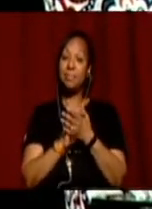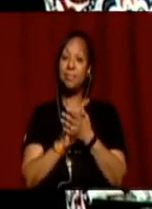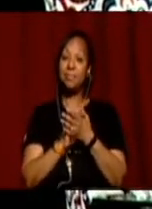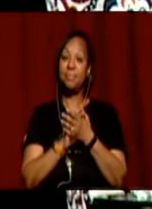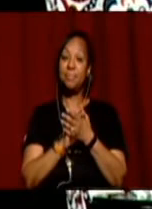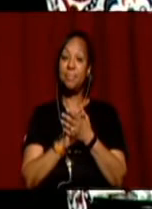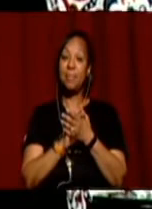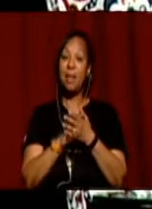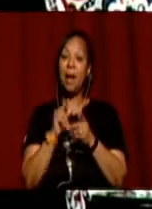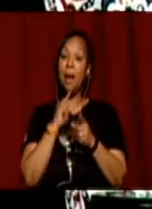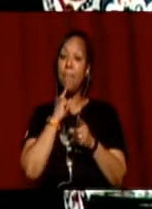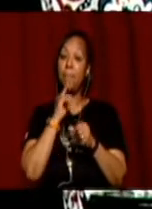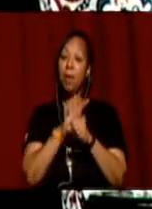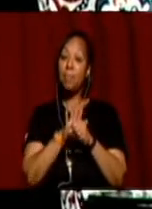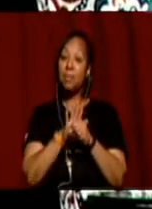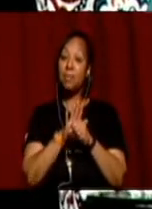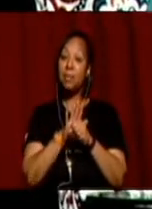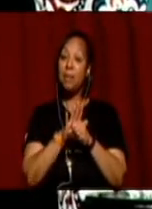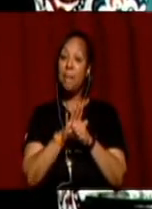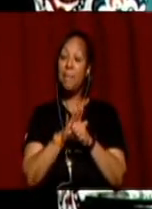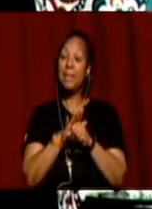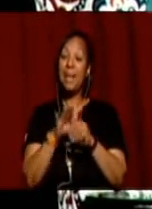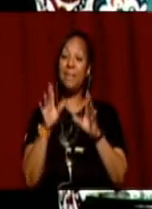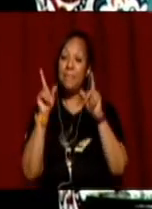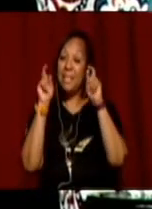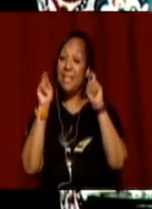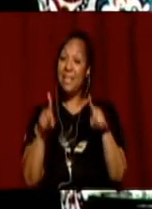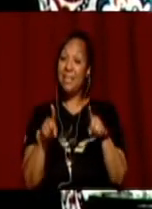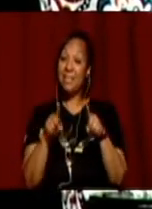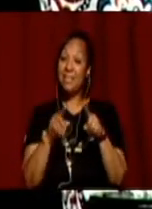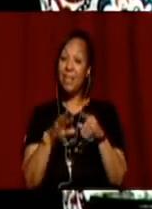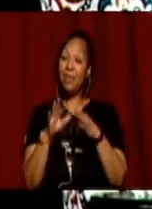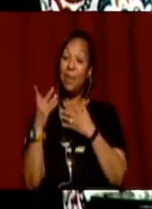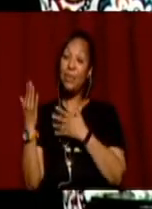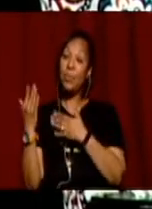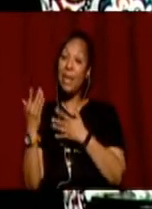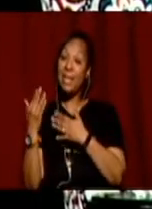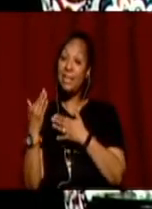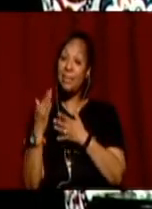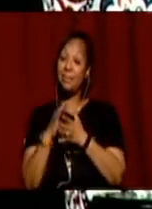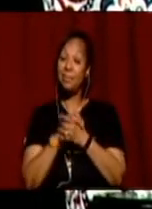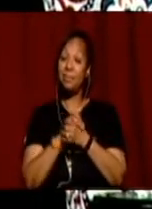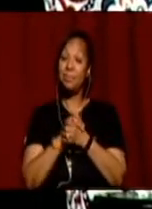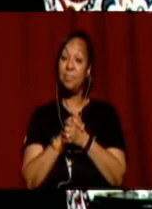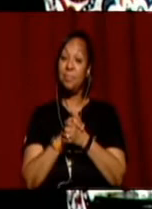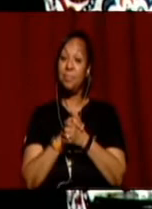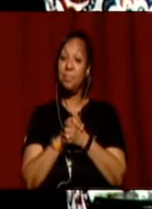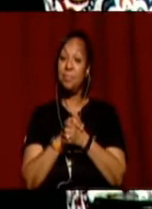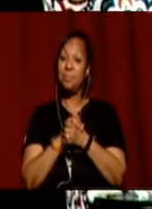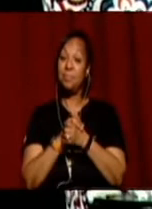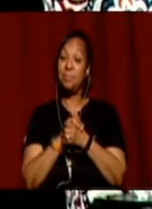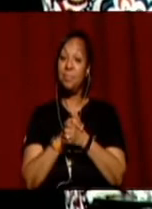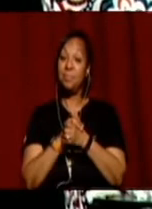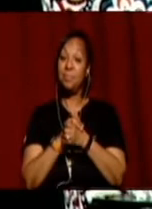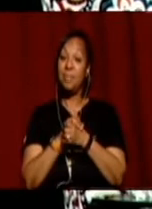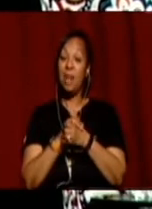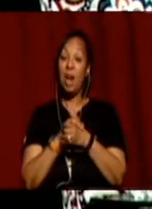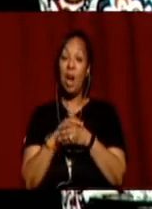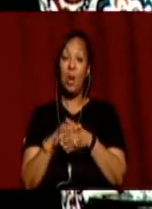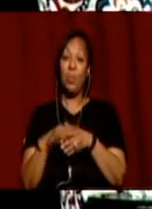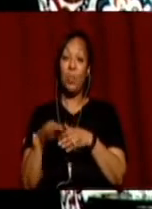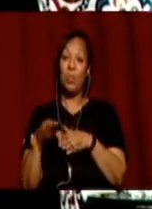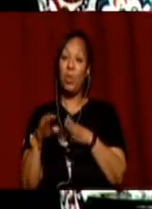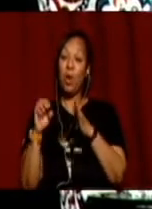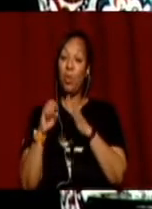vaccines are promising, but they have to be tested on human beings, and you have to wait to see what the side effects are